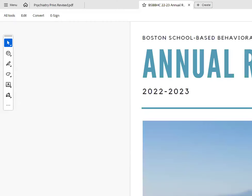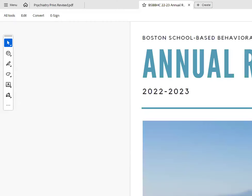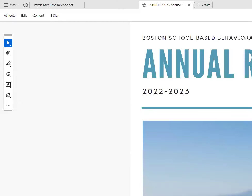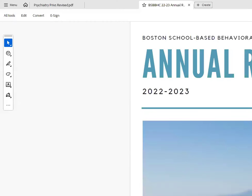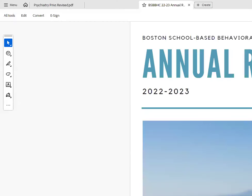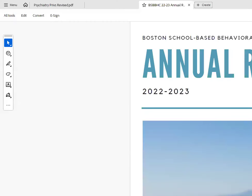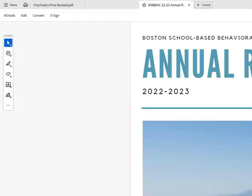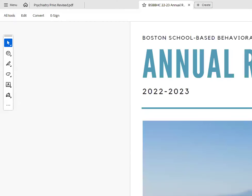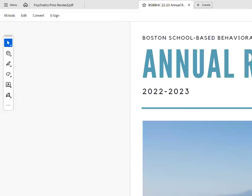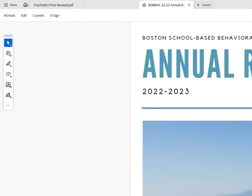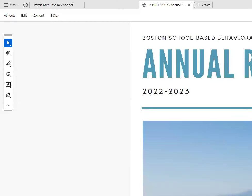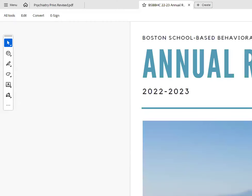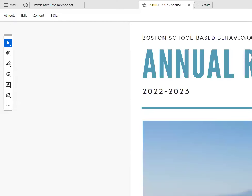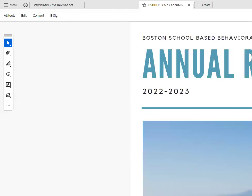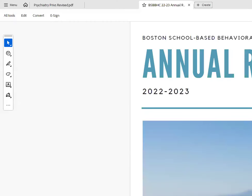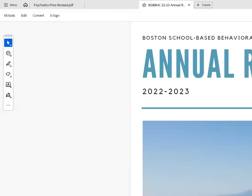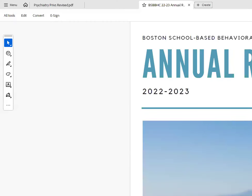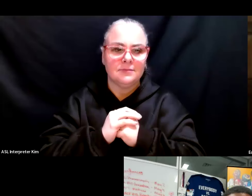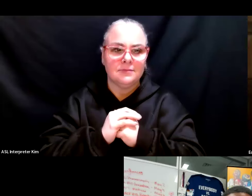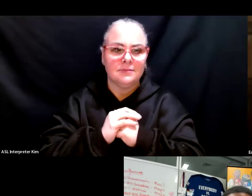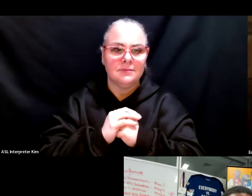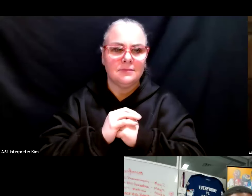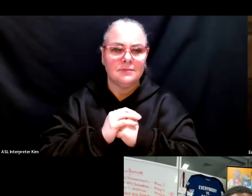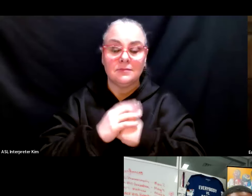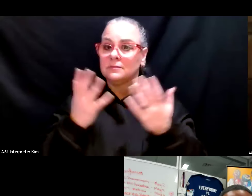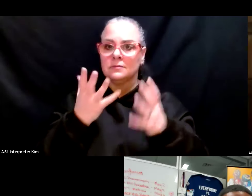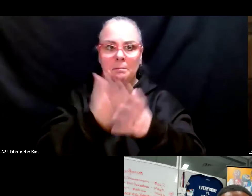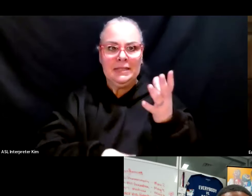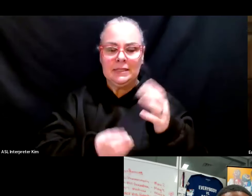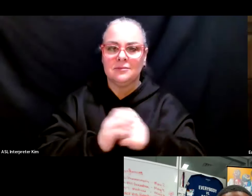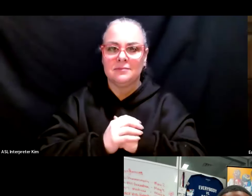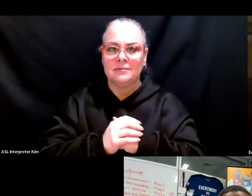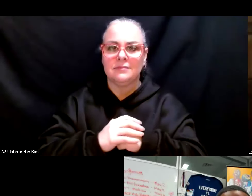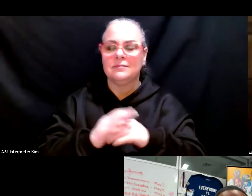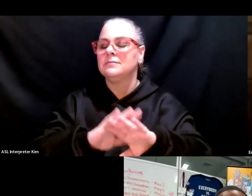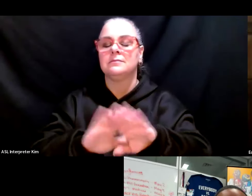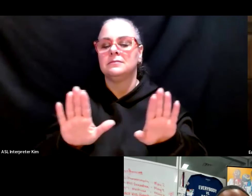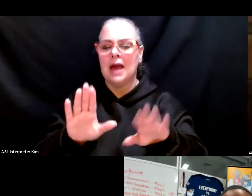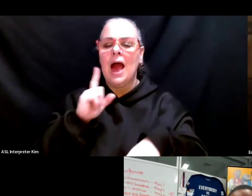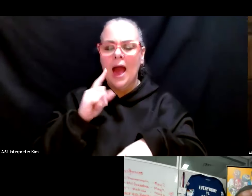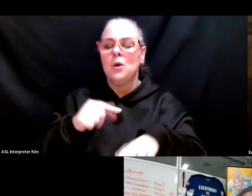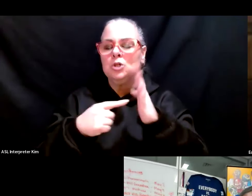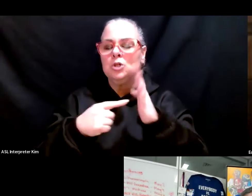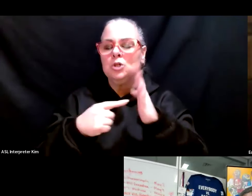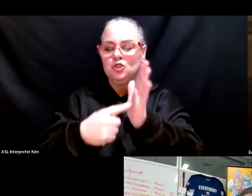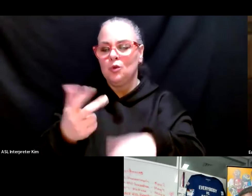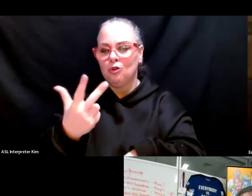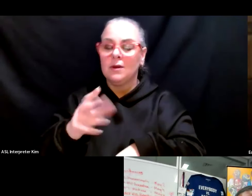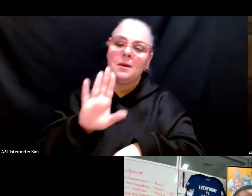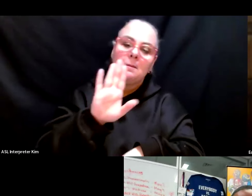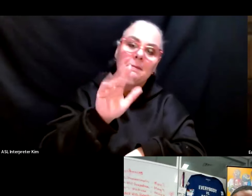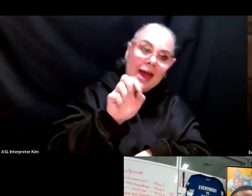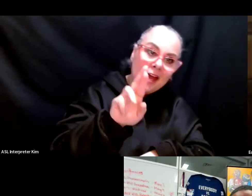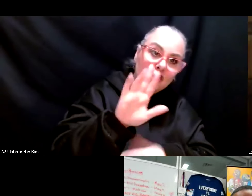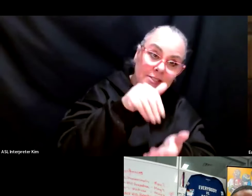Oh, it went away. Well, Edith, I'm going to get you the 3. So it's the Baker Center is number